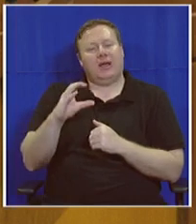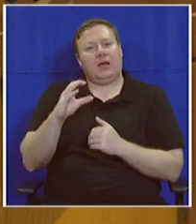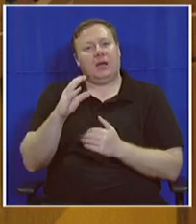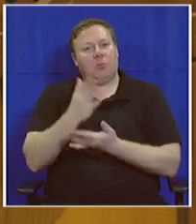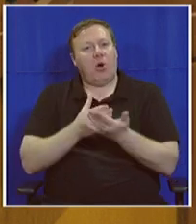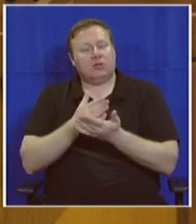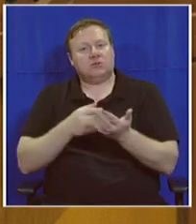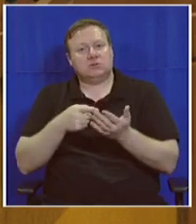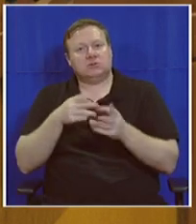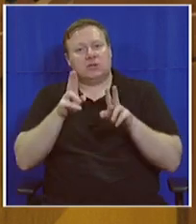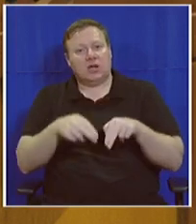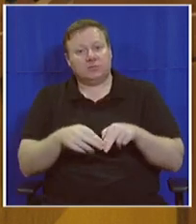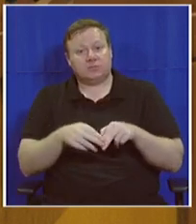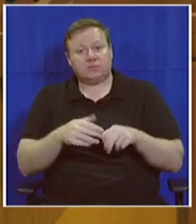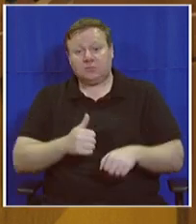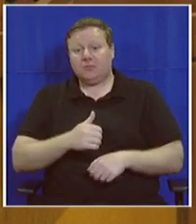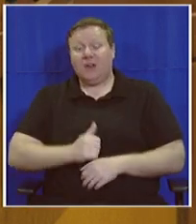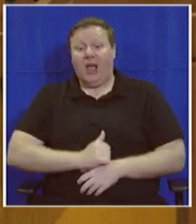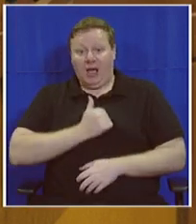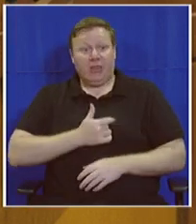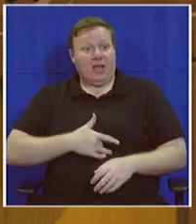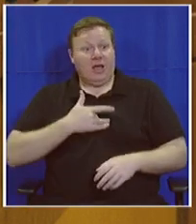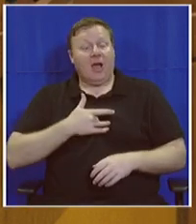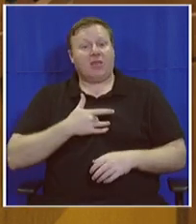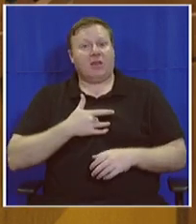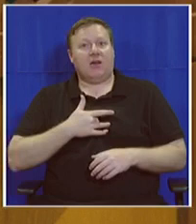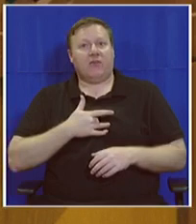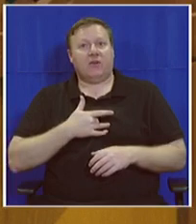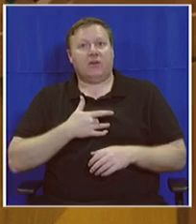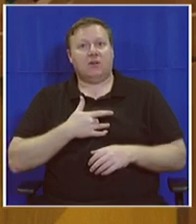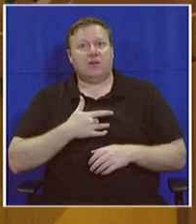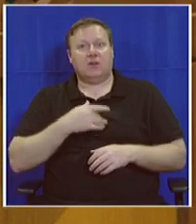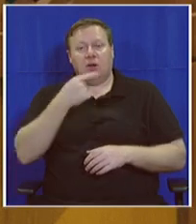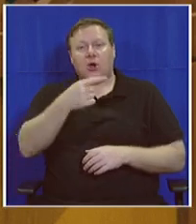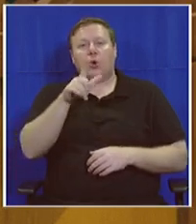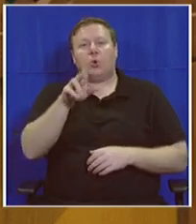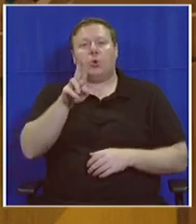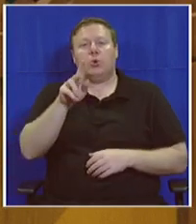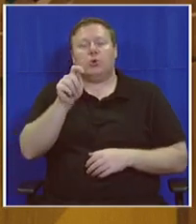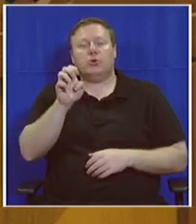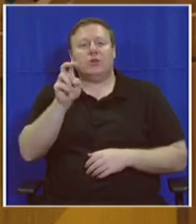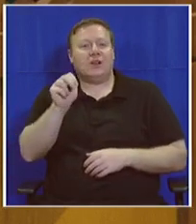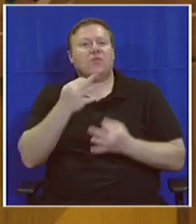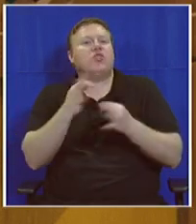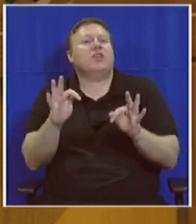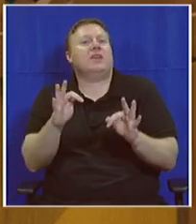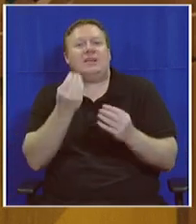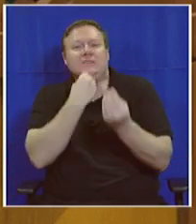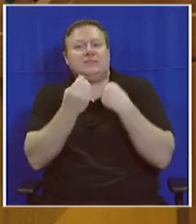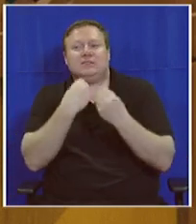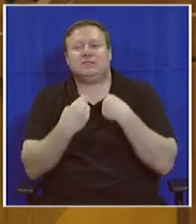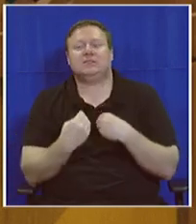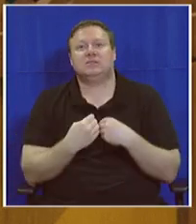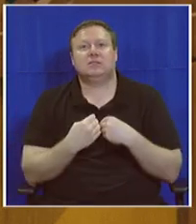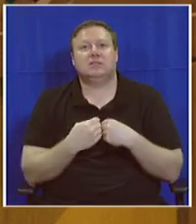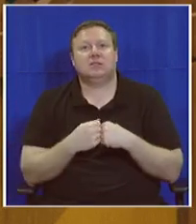that despite having lived a healthy life, she was gluten-free. She ate gluten-free food.